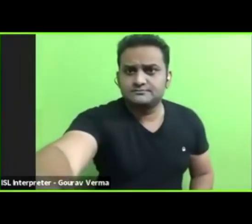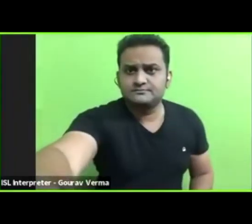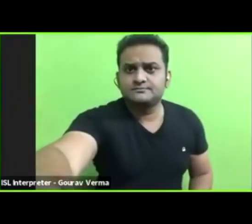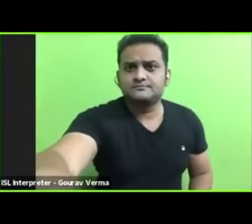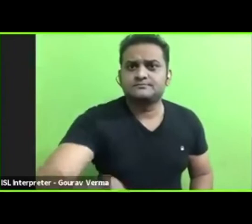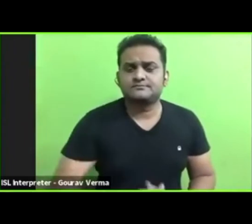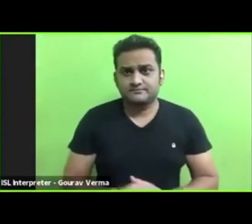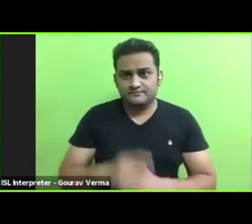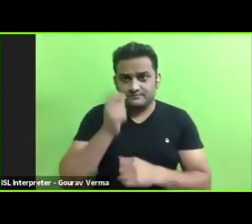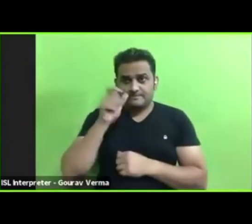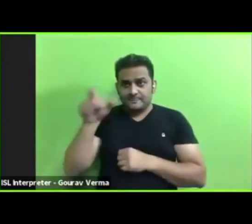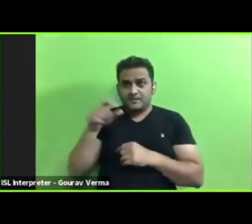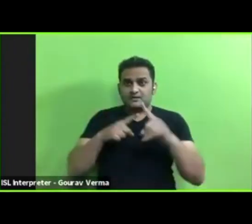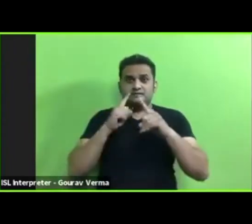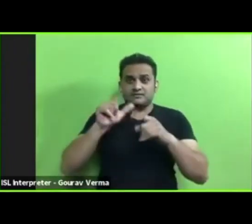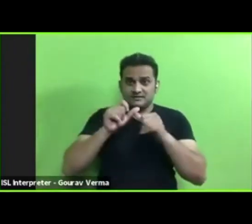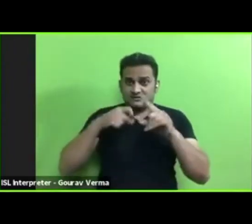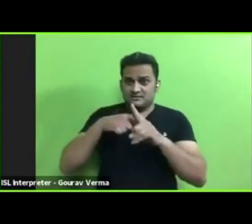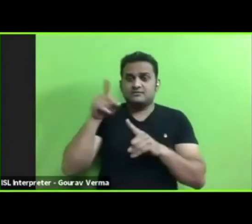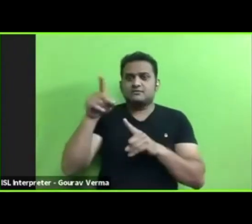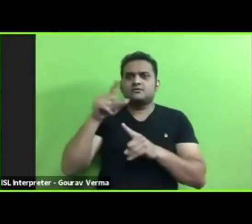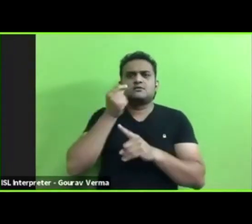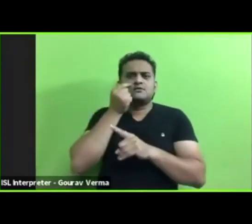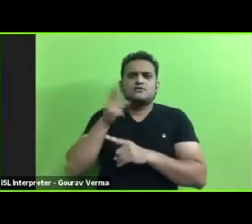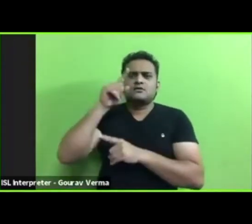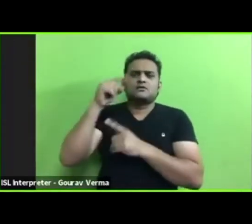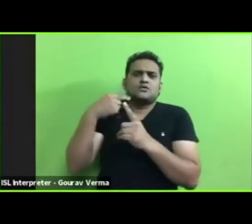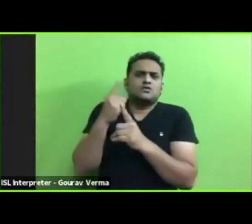Sridhar Pant is the son of